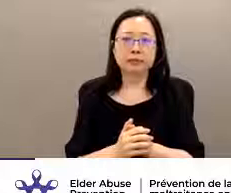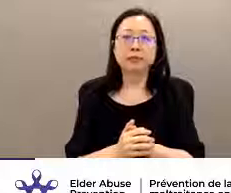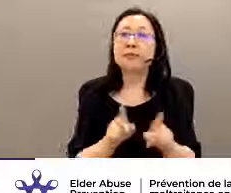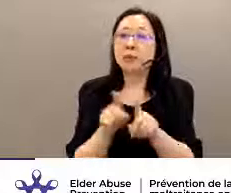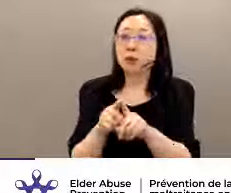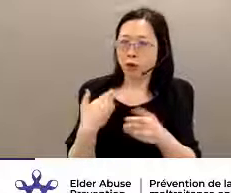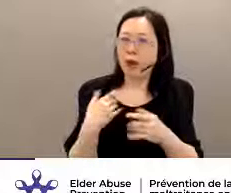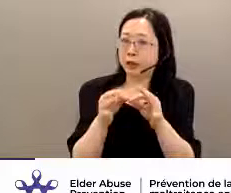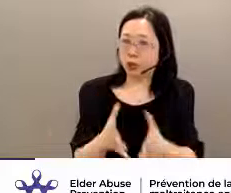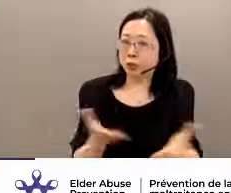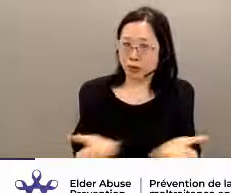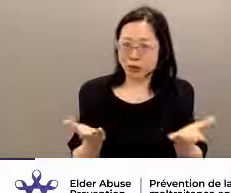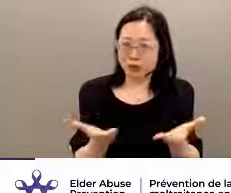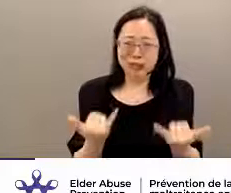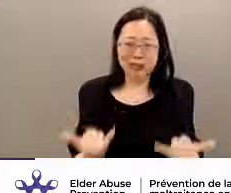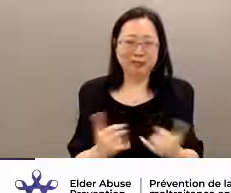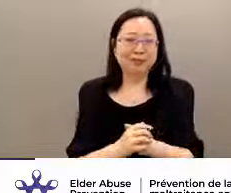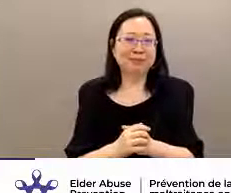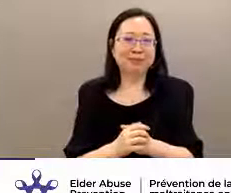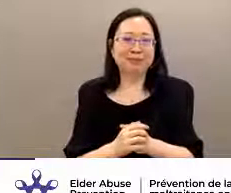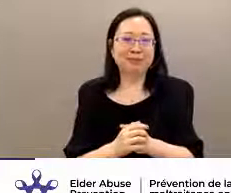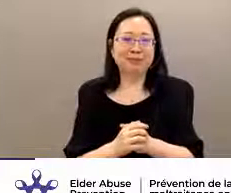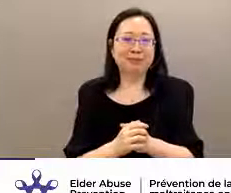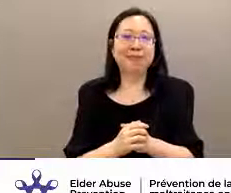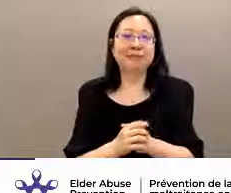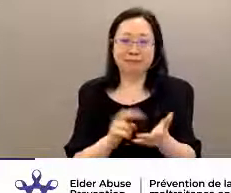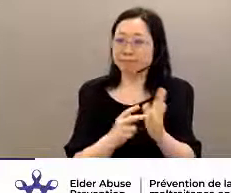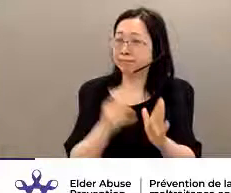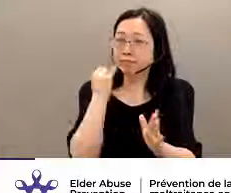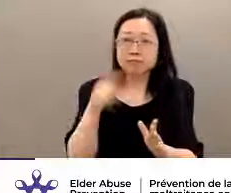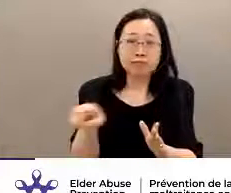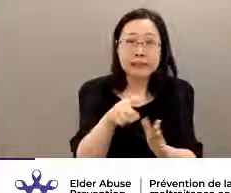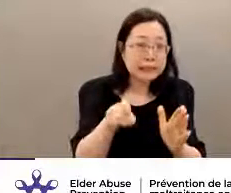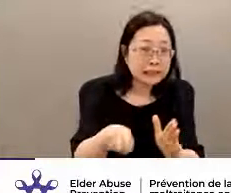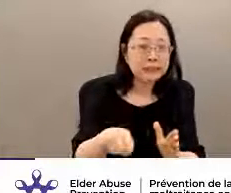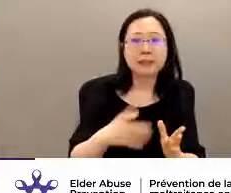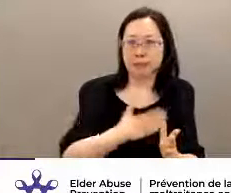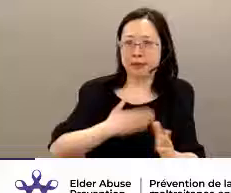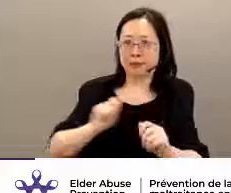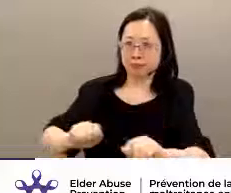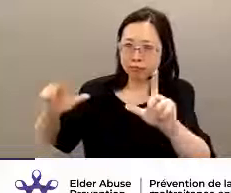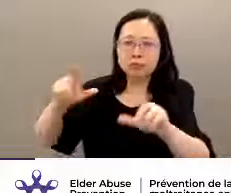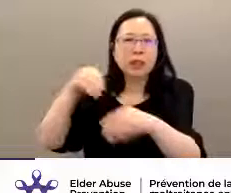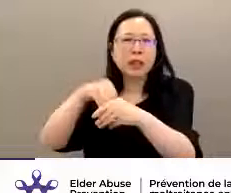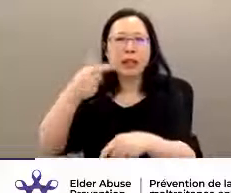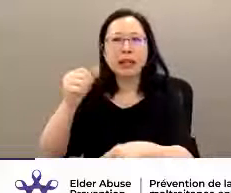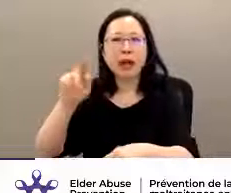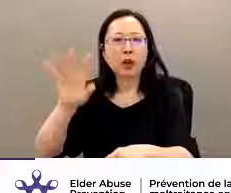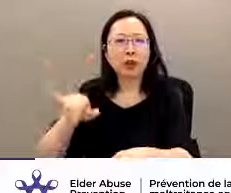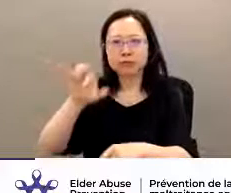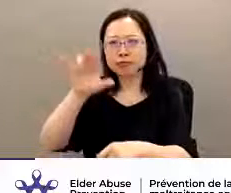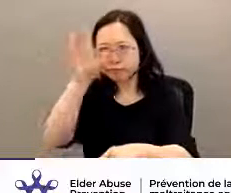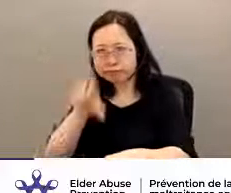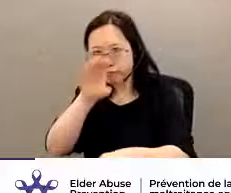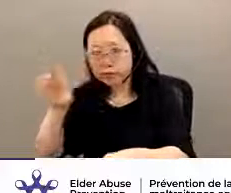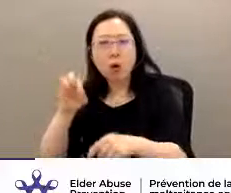ASL interpreters with us today. You can, again, view them in gallery view or pin the individuals